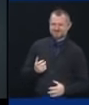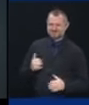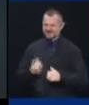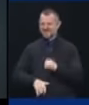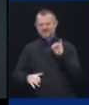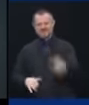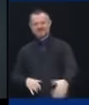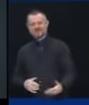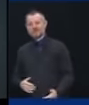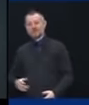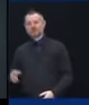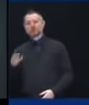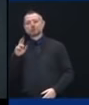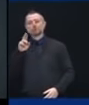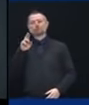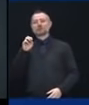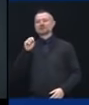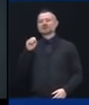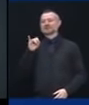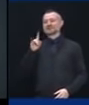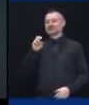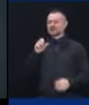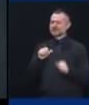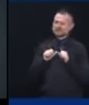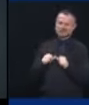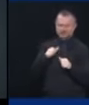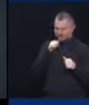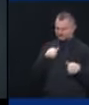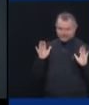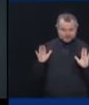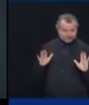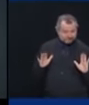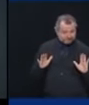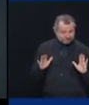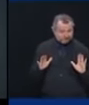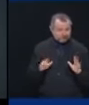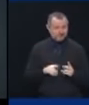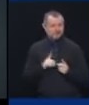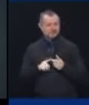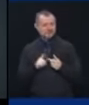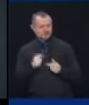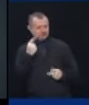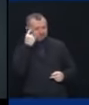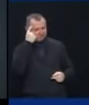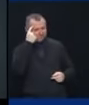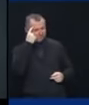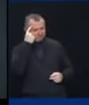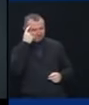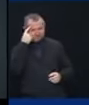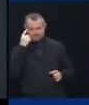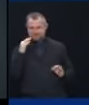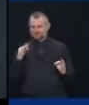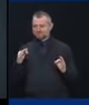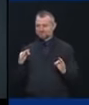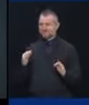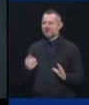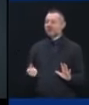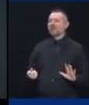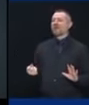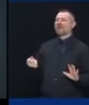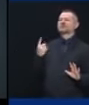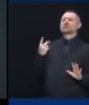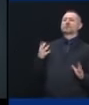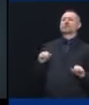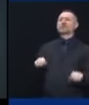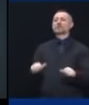is part of it. Being smart and understanding the challenge that lies ahead, to be